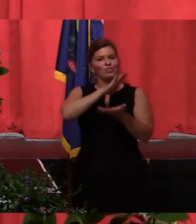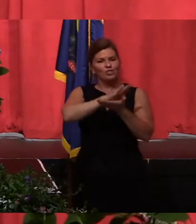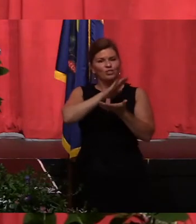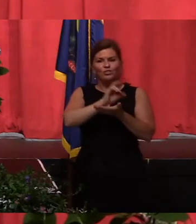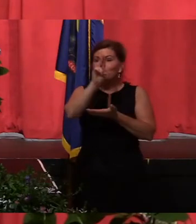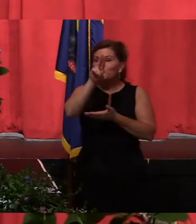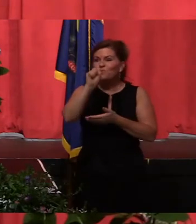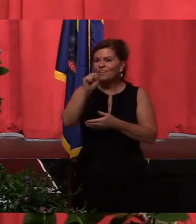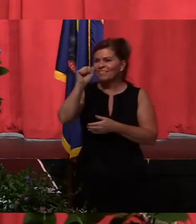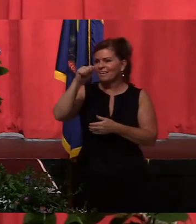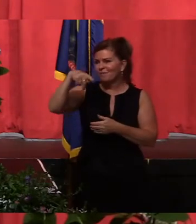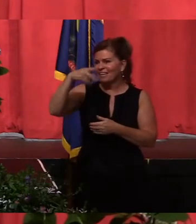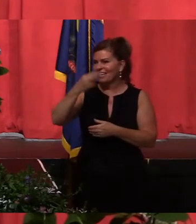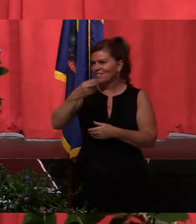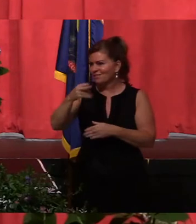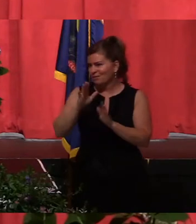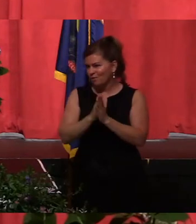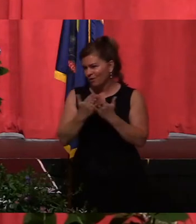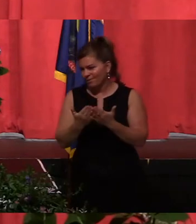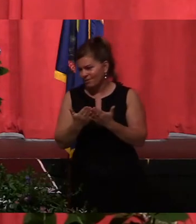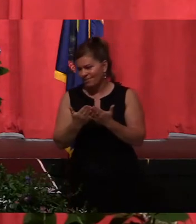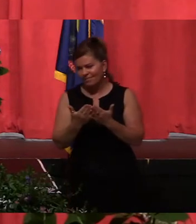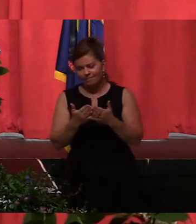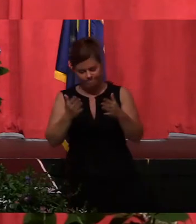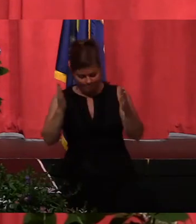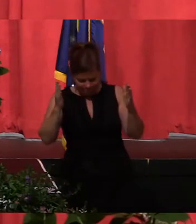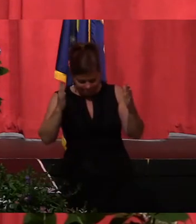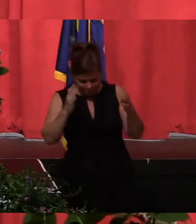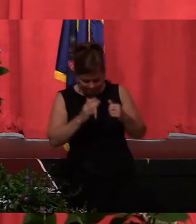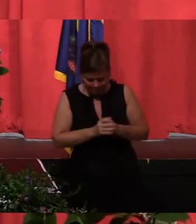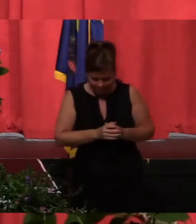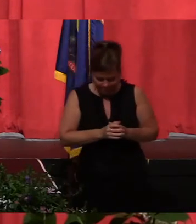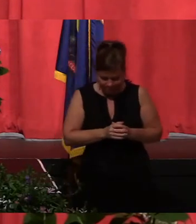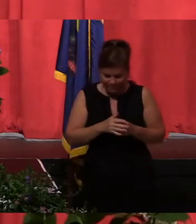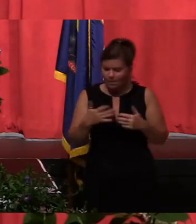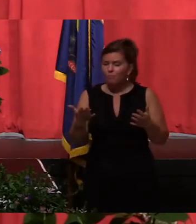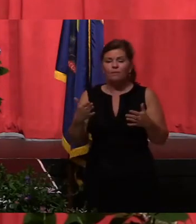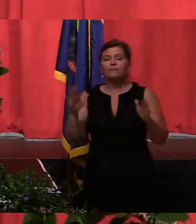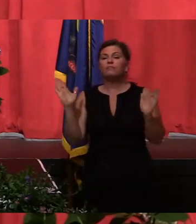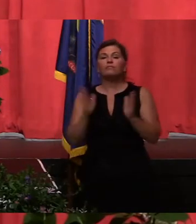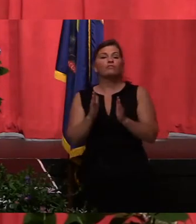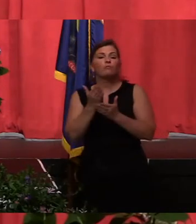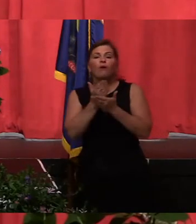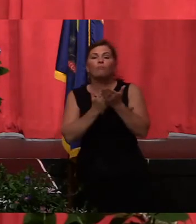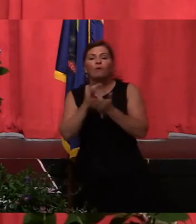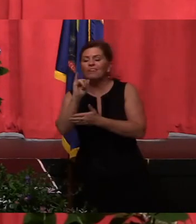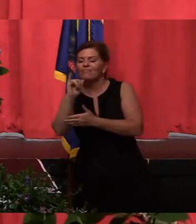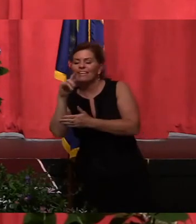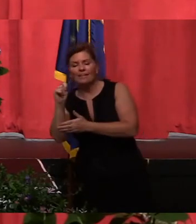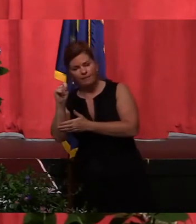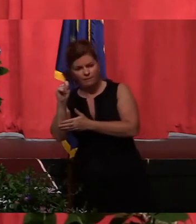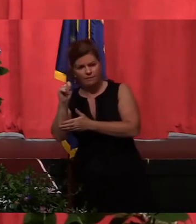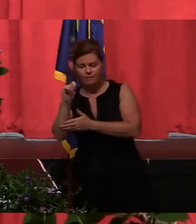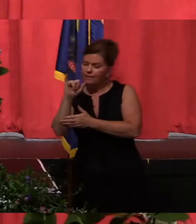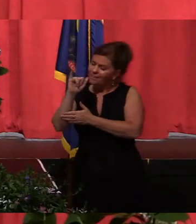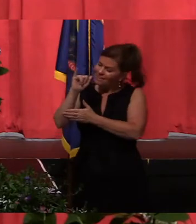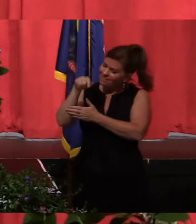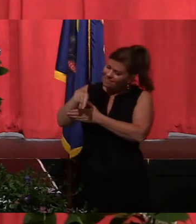textbooks. But all this is only a small part of your it. This doesn't define